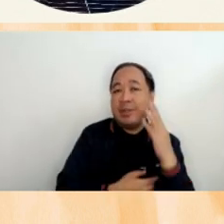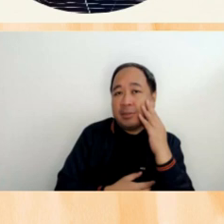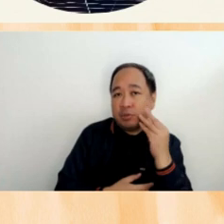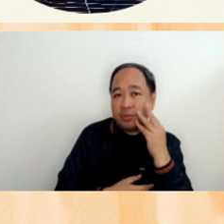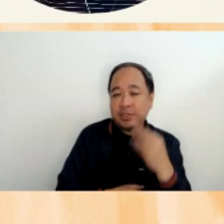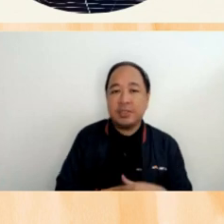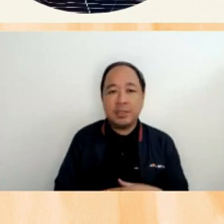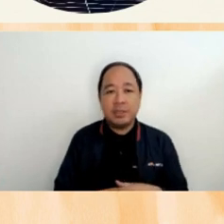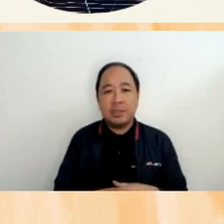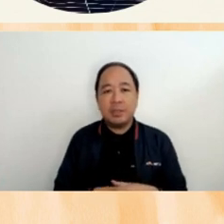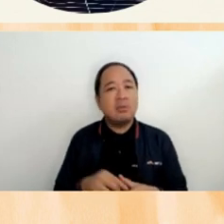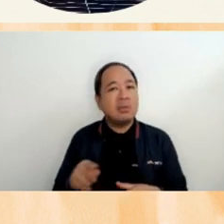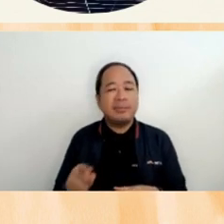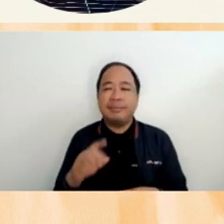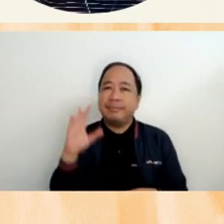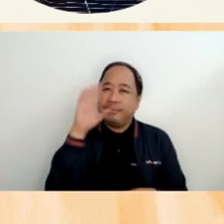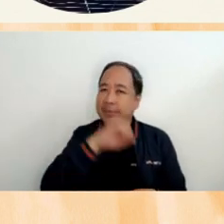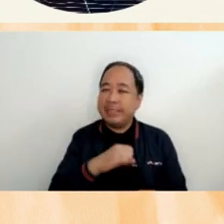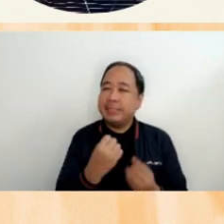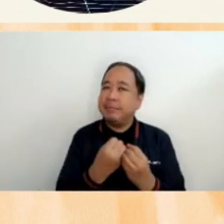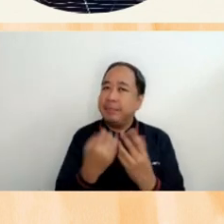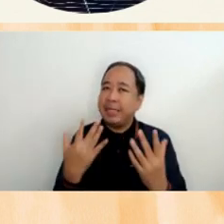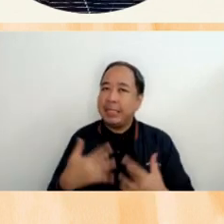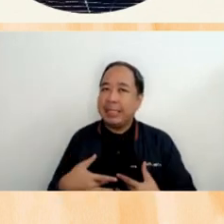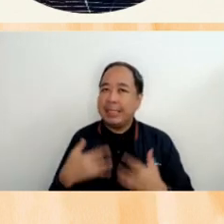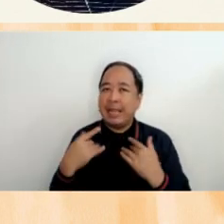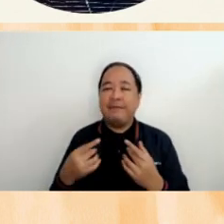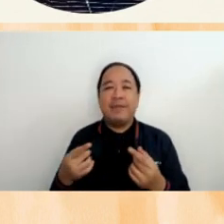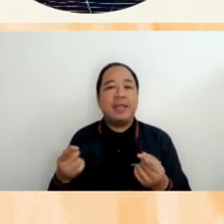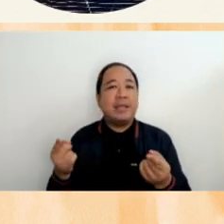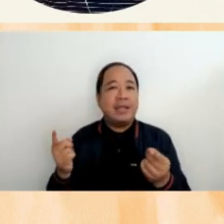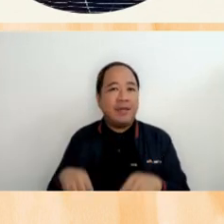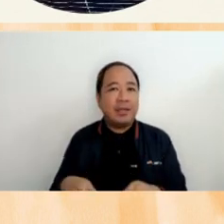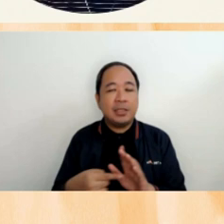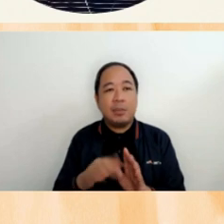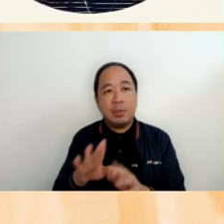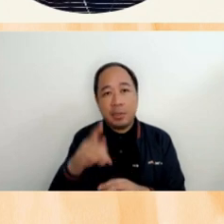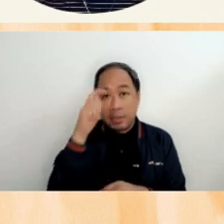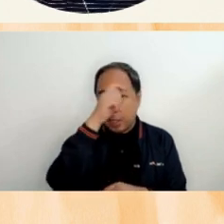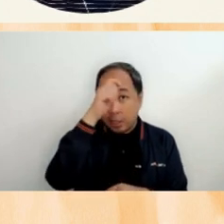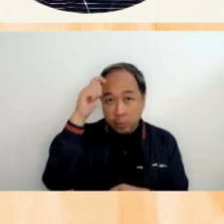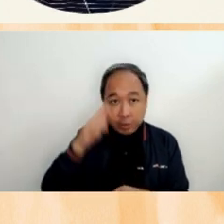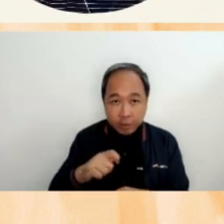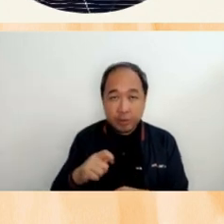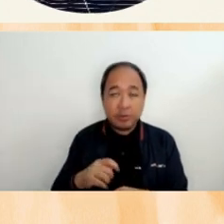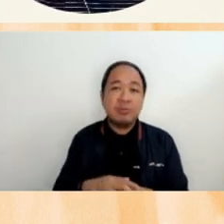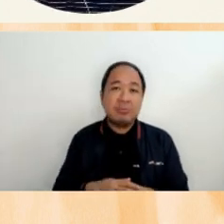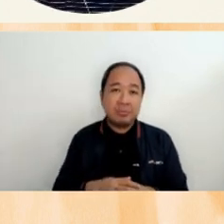missed significant life events such as their graduation, prom, and birthdays.